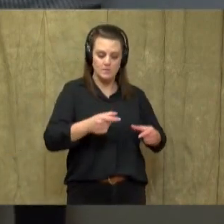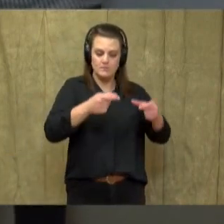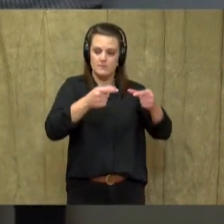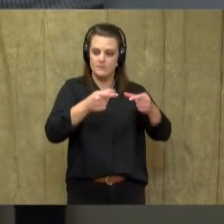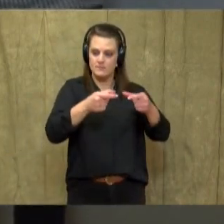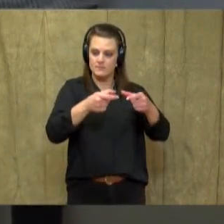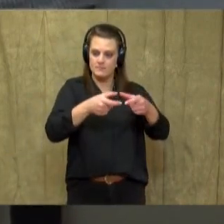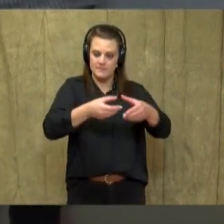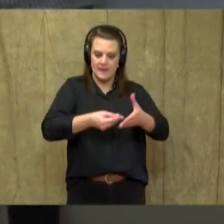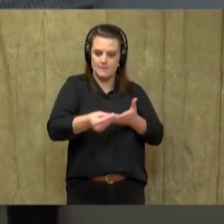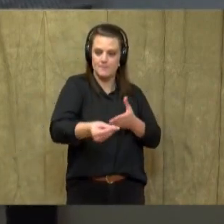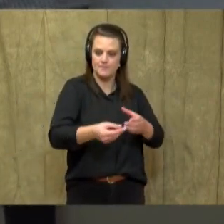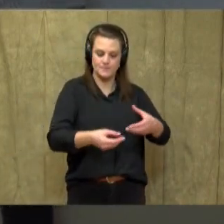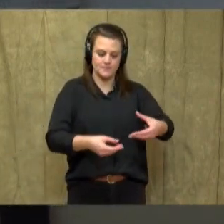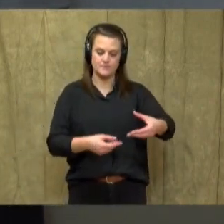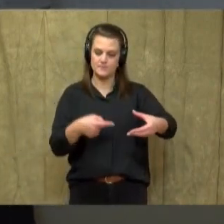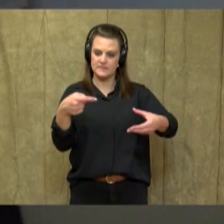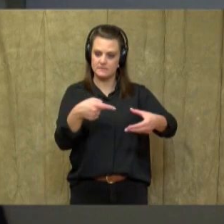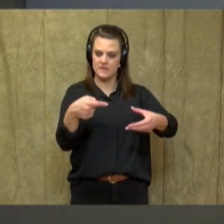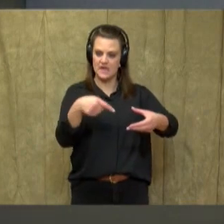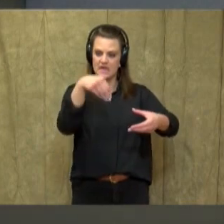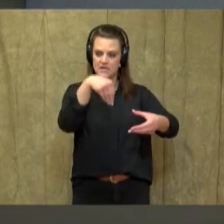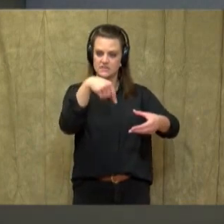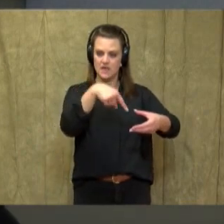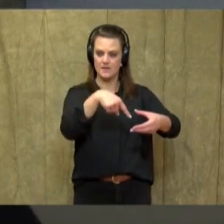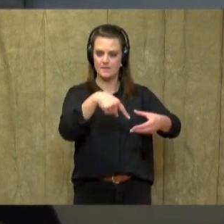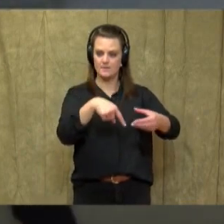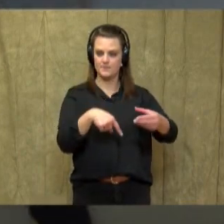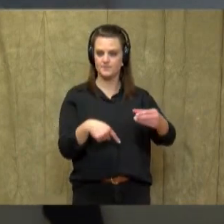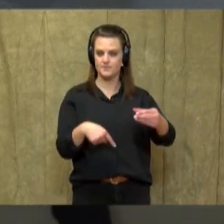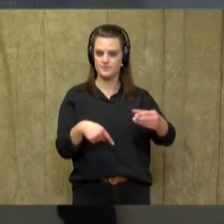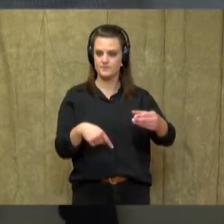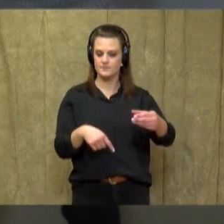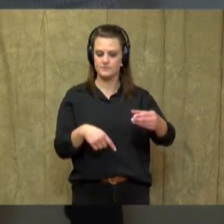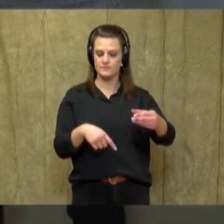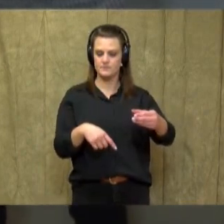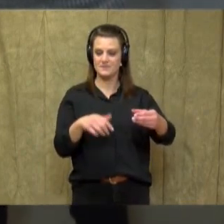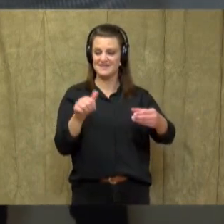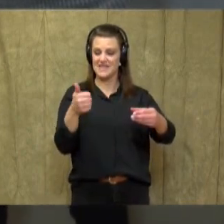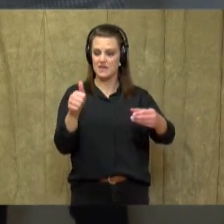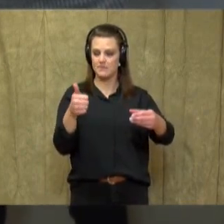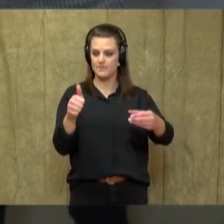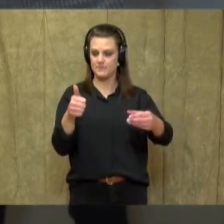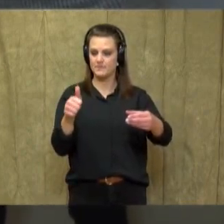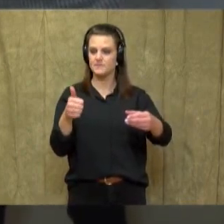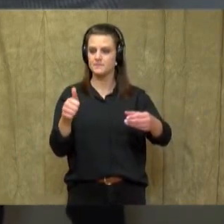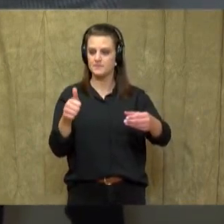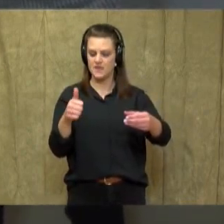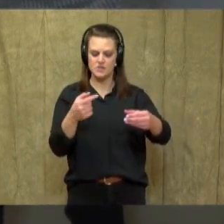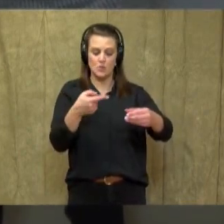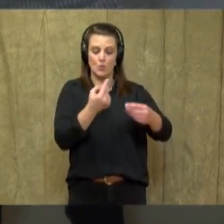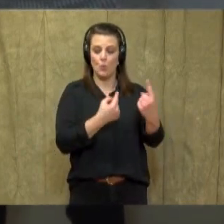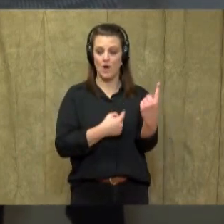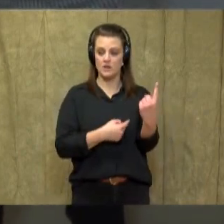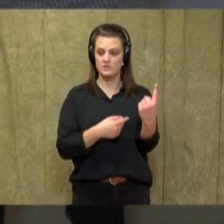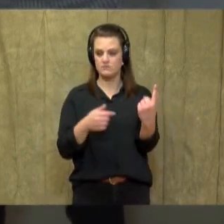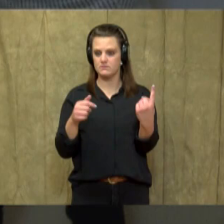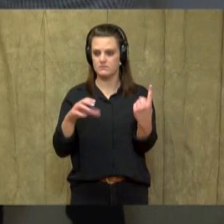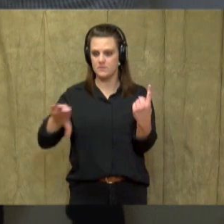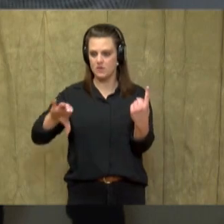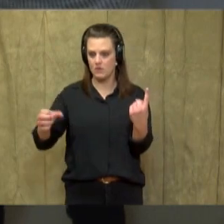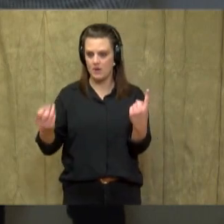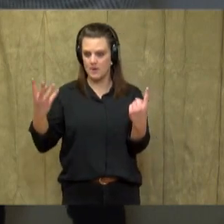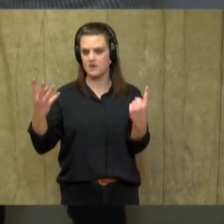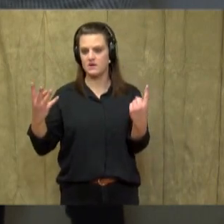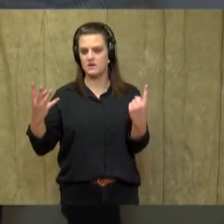package, how many cards does it say are in each package? 10. Yeah, so if I have 1 package, how many cards are in